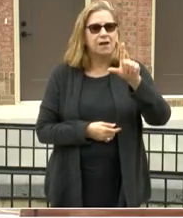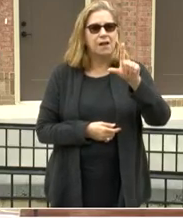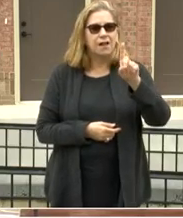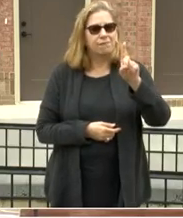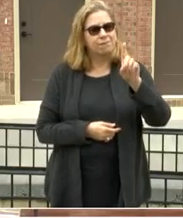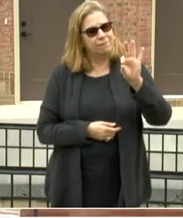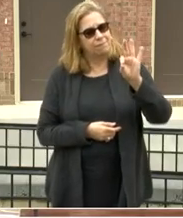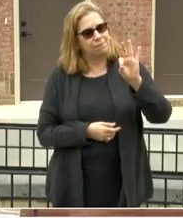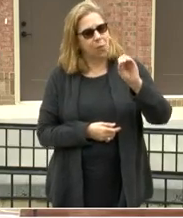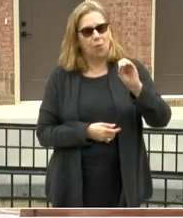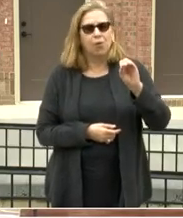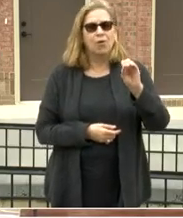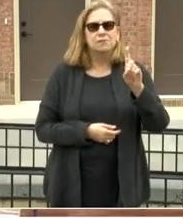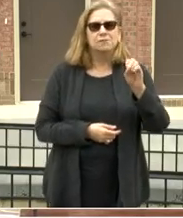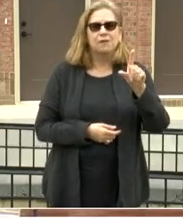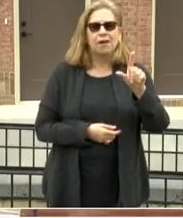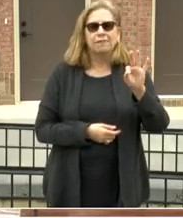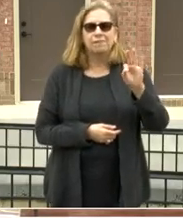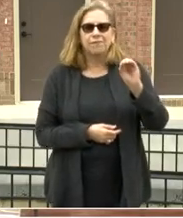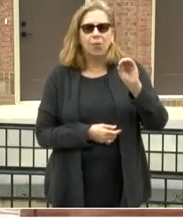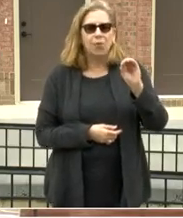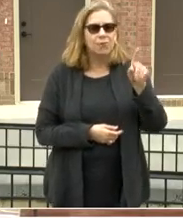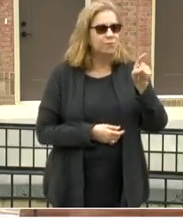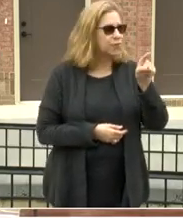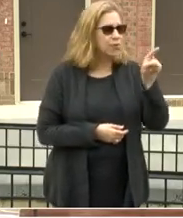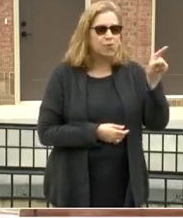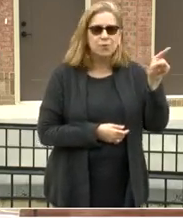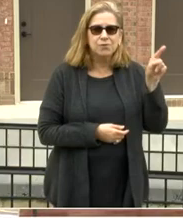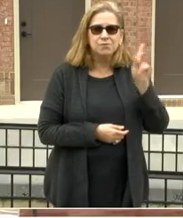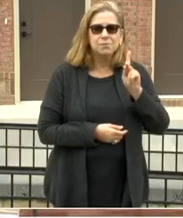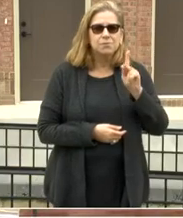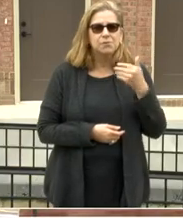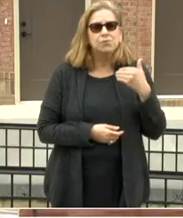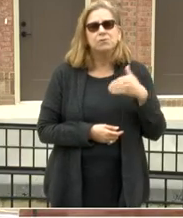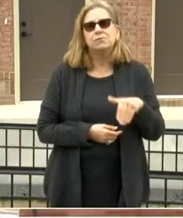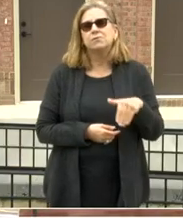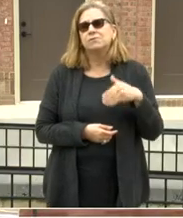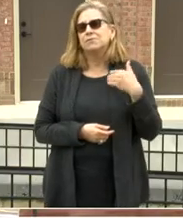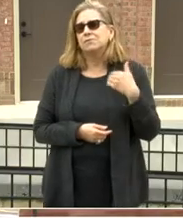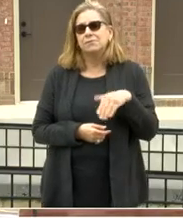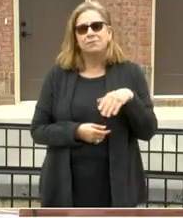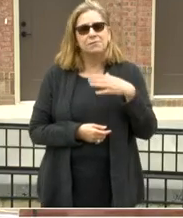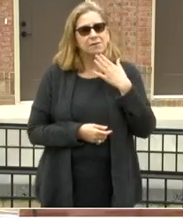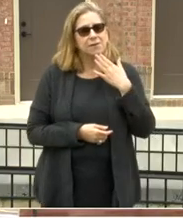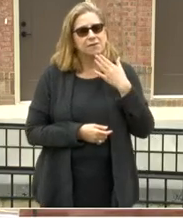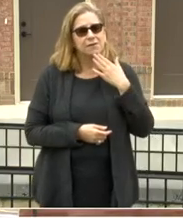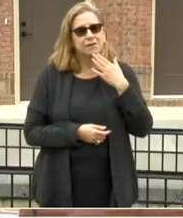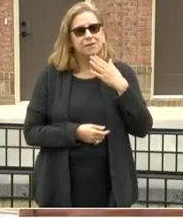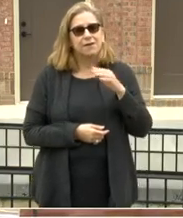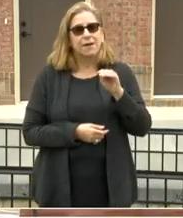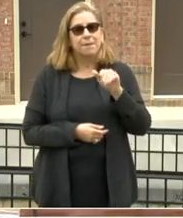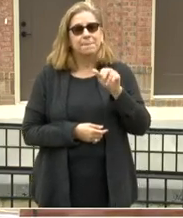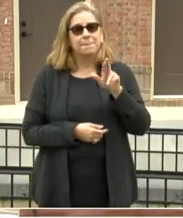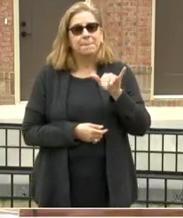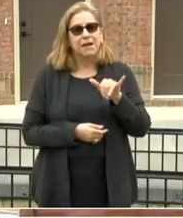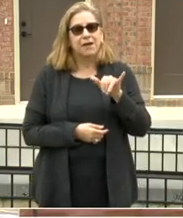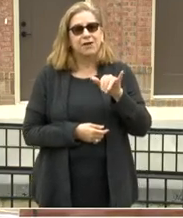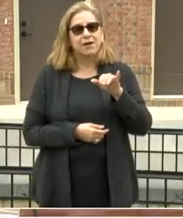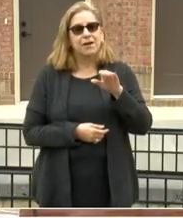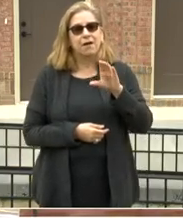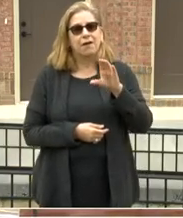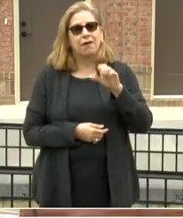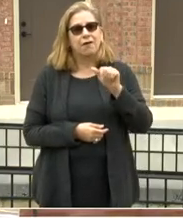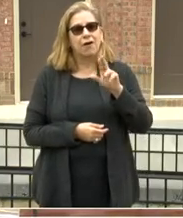There have been many, many people, and obviously Mary Cuthbert, who unfortunately isn't here today, but she was very